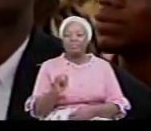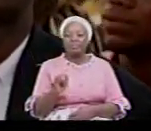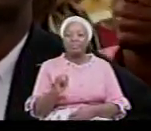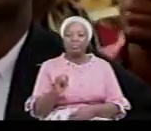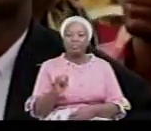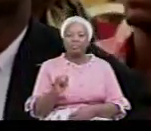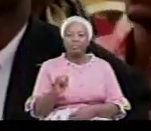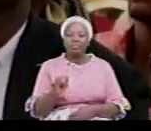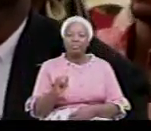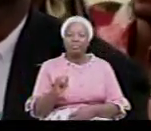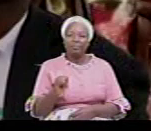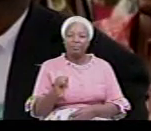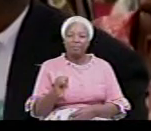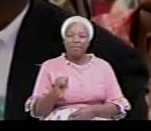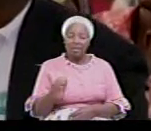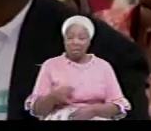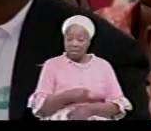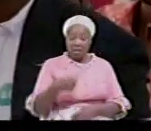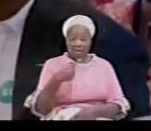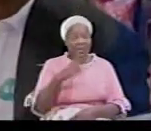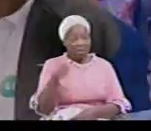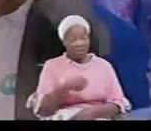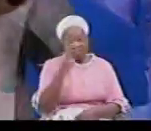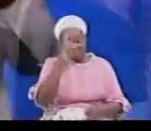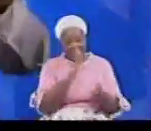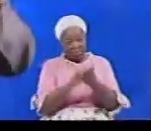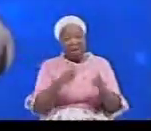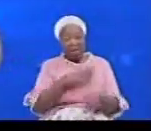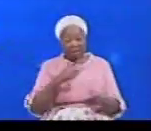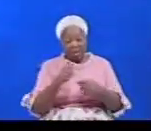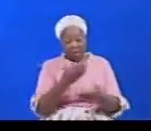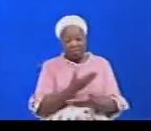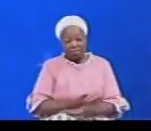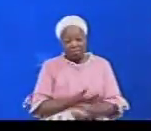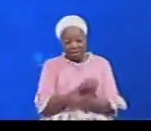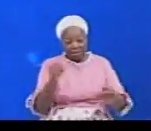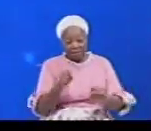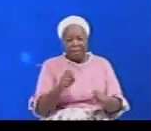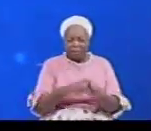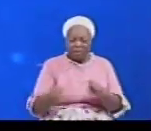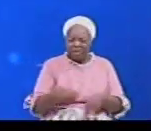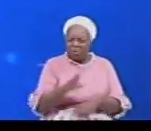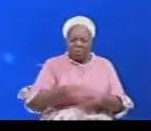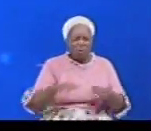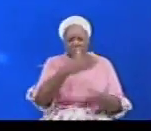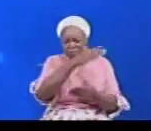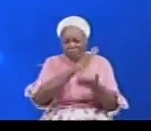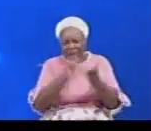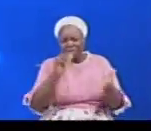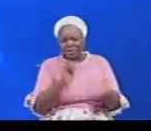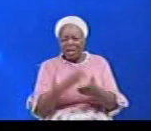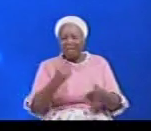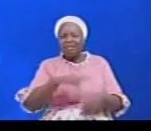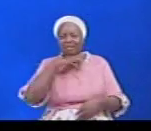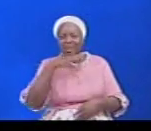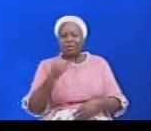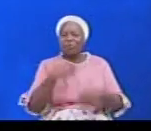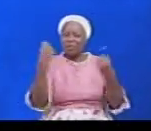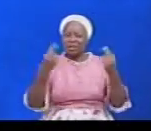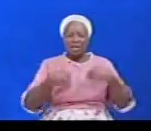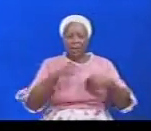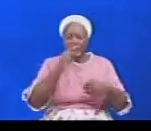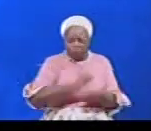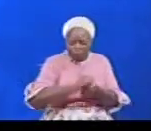They say they believe, they say they are saved, but they don't believe that the stain of sin had been washed